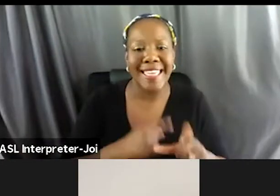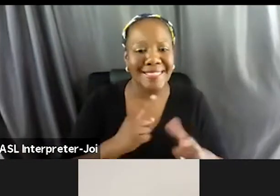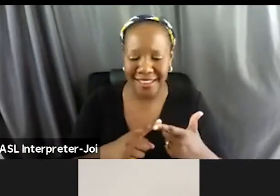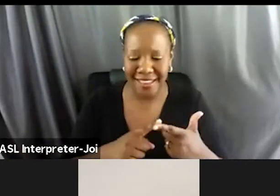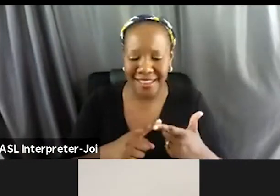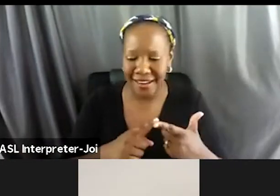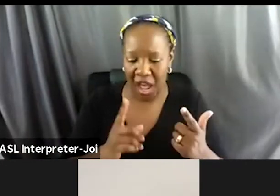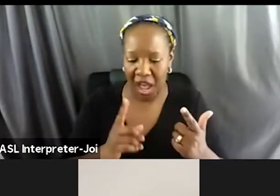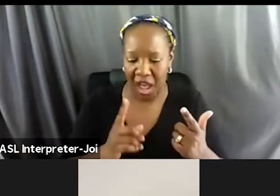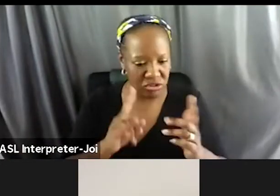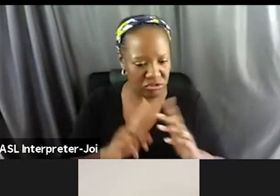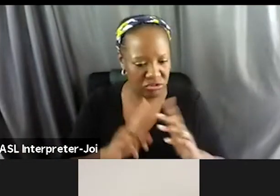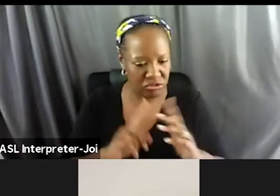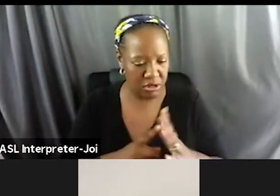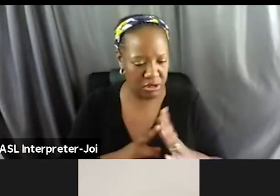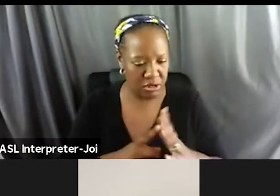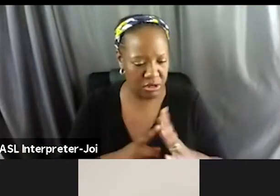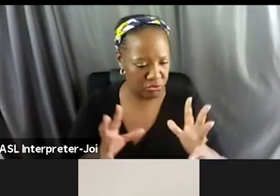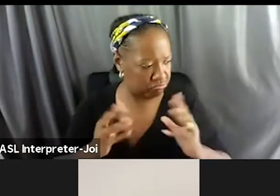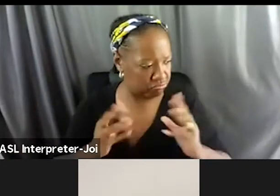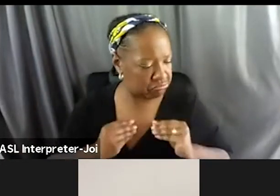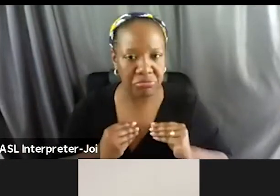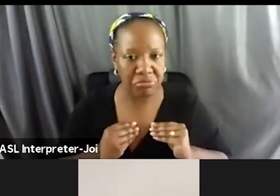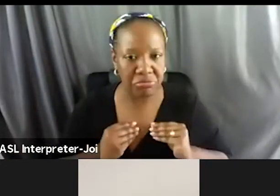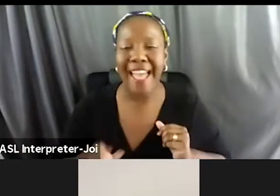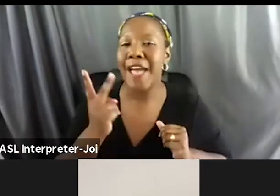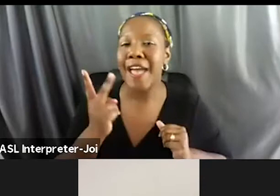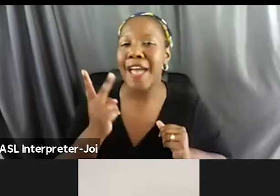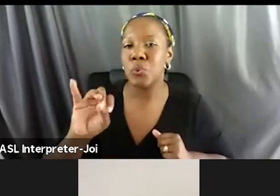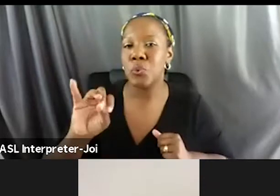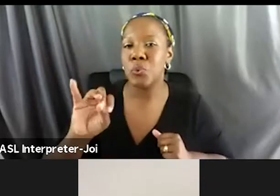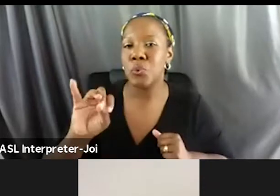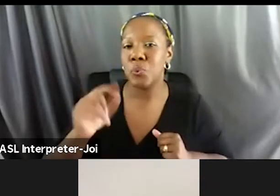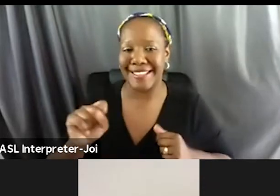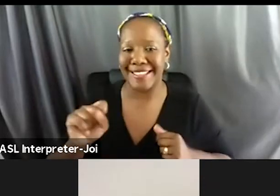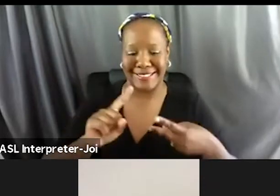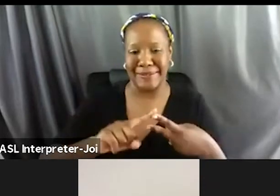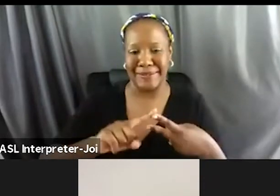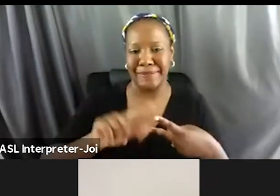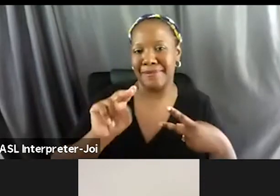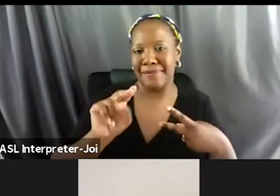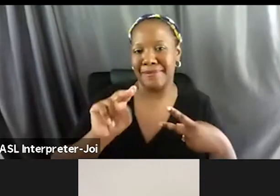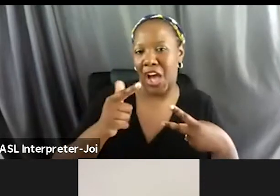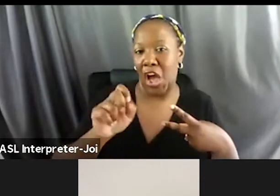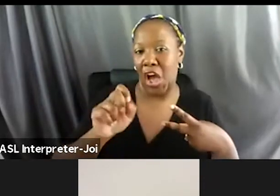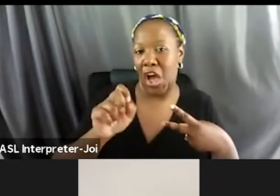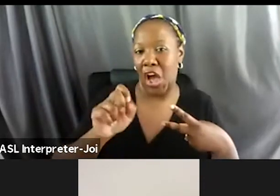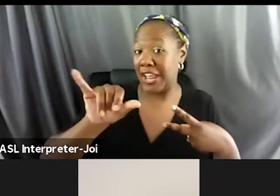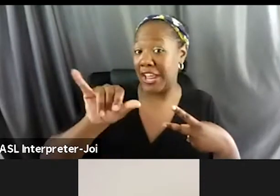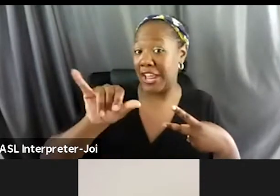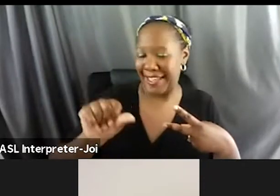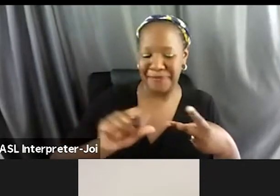it. And I have 2 wigs, Angela and Sade,